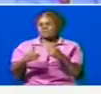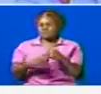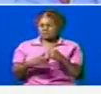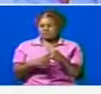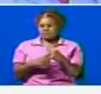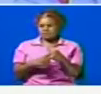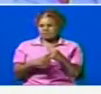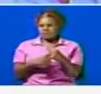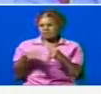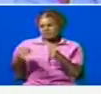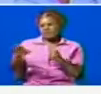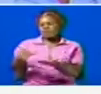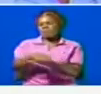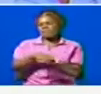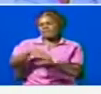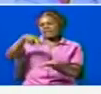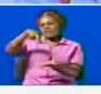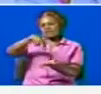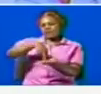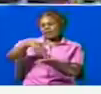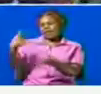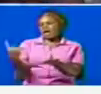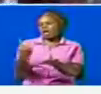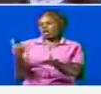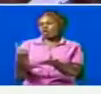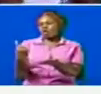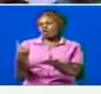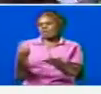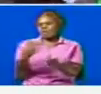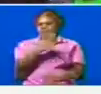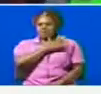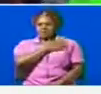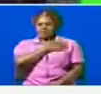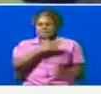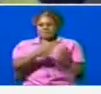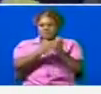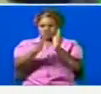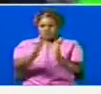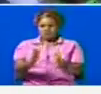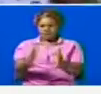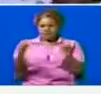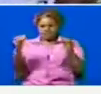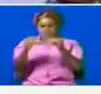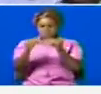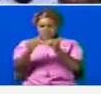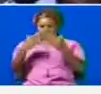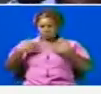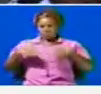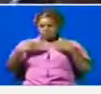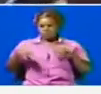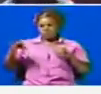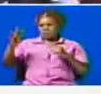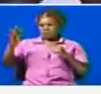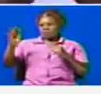in which he was basically running against himself. Meanwhile, NASA leader Raila Odinga held a Meet the People tour in Kibra